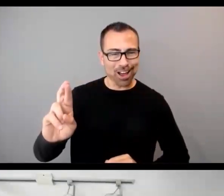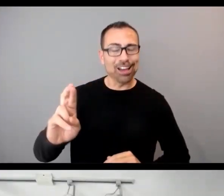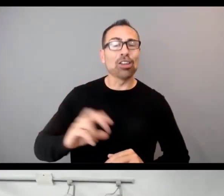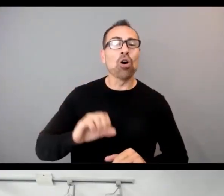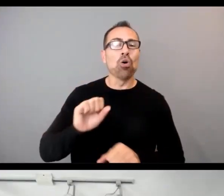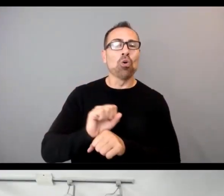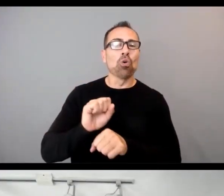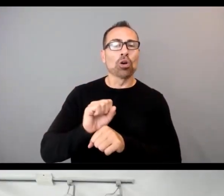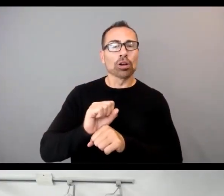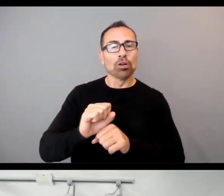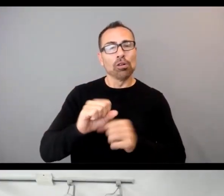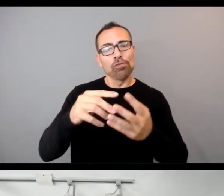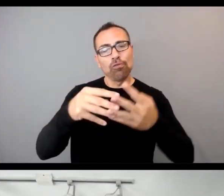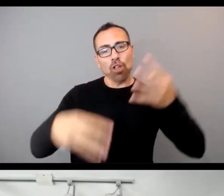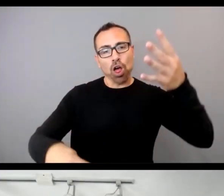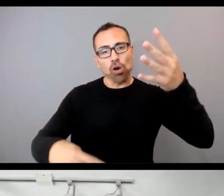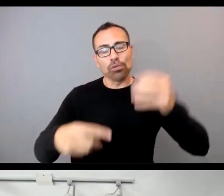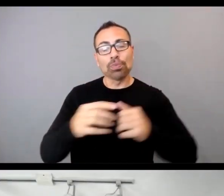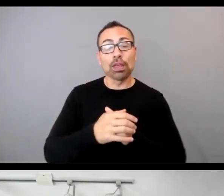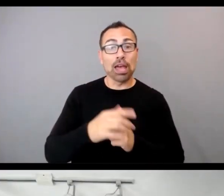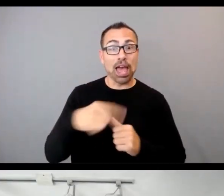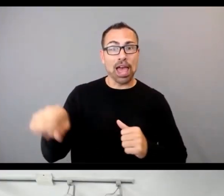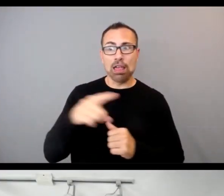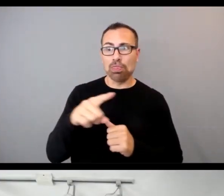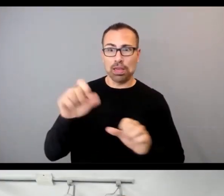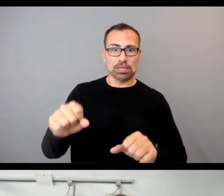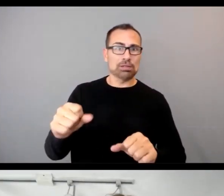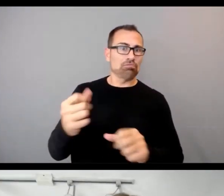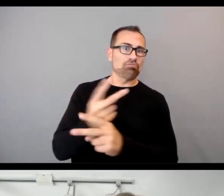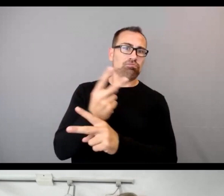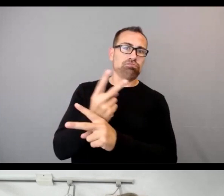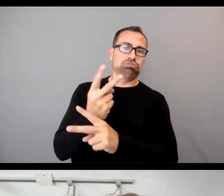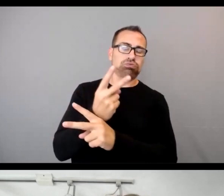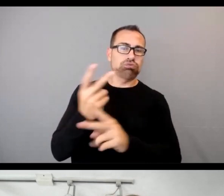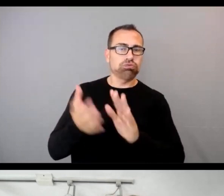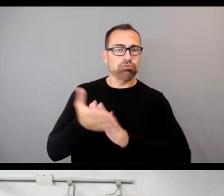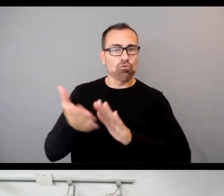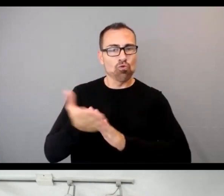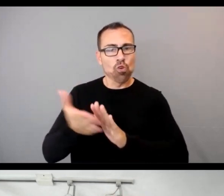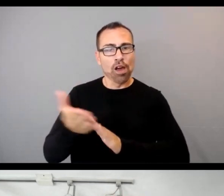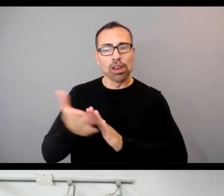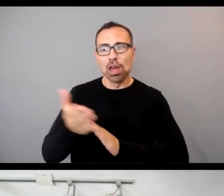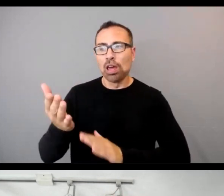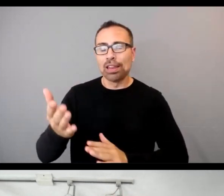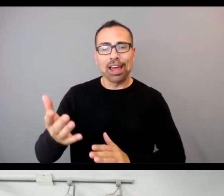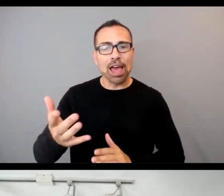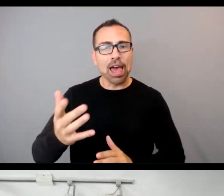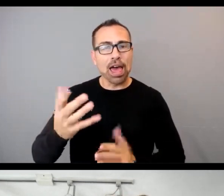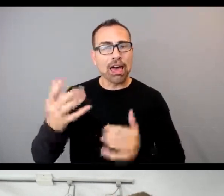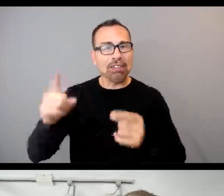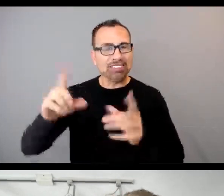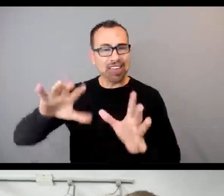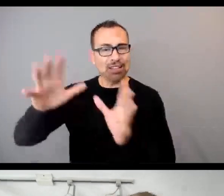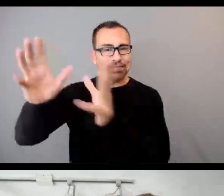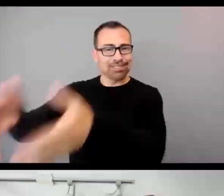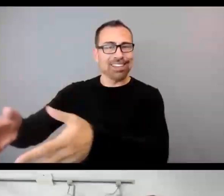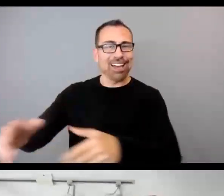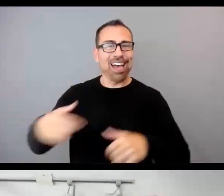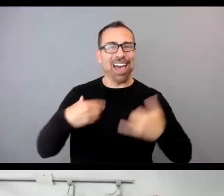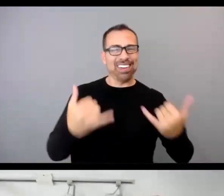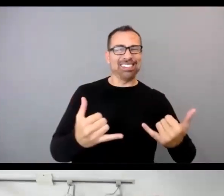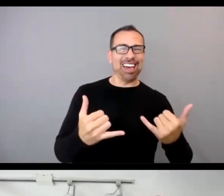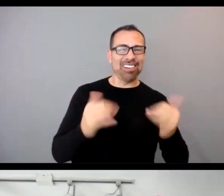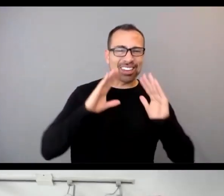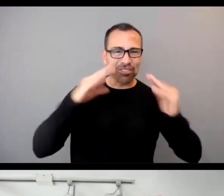enabling their bioinformaticians to run these workflows, and then allowing them to focus on customizing other types of workflows